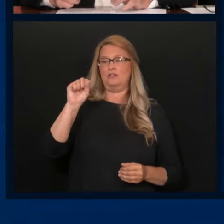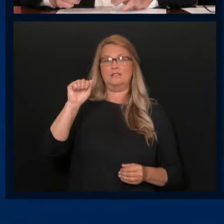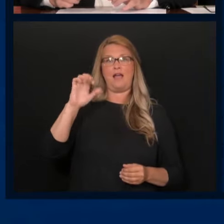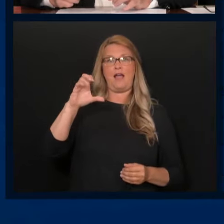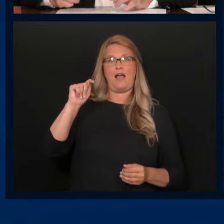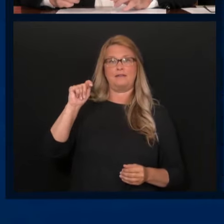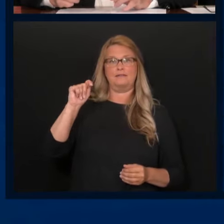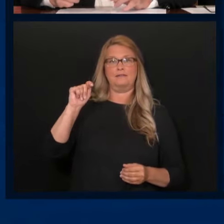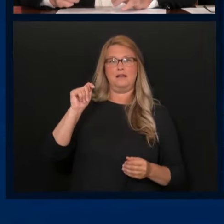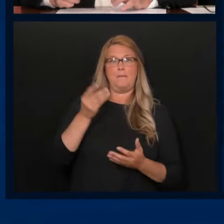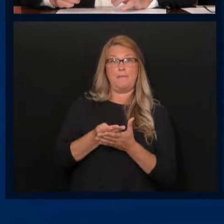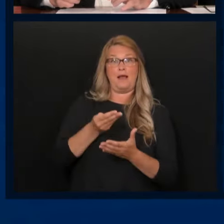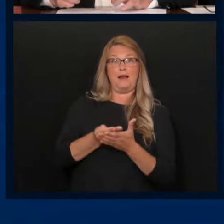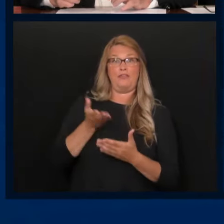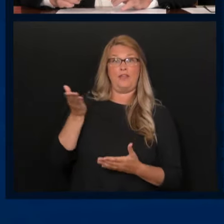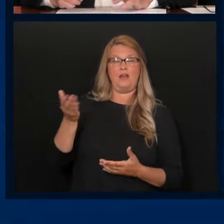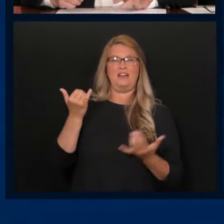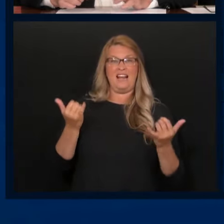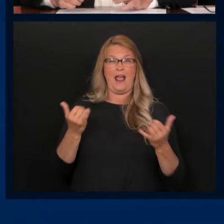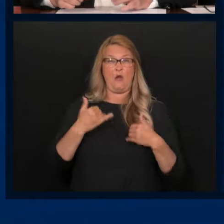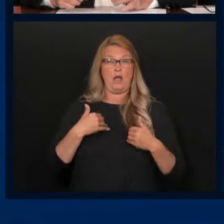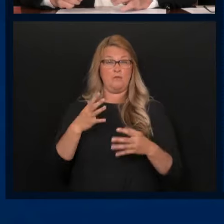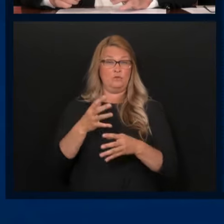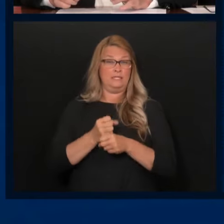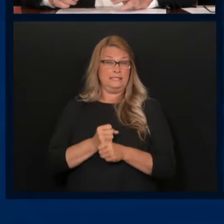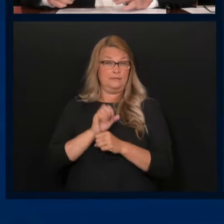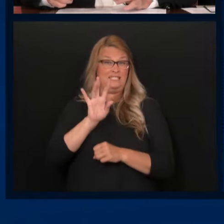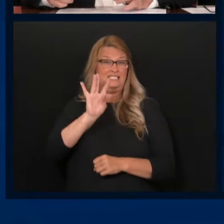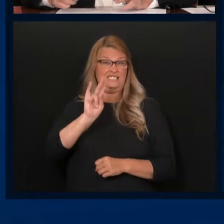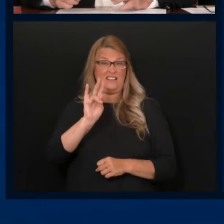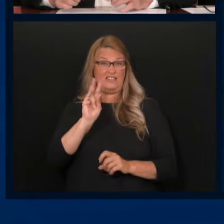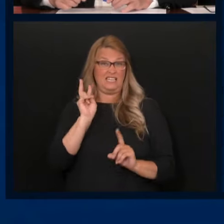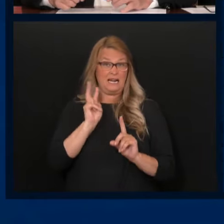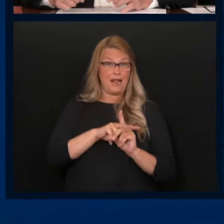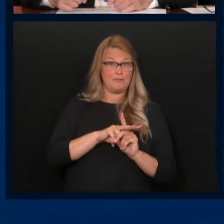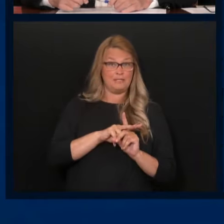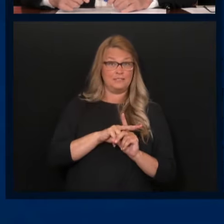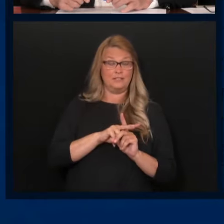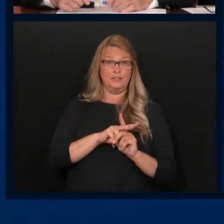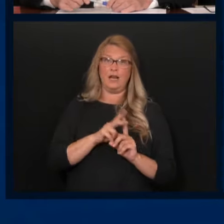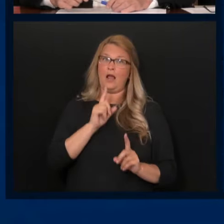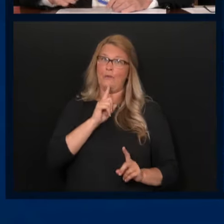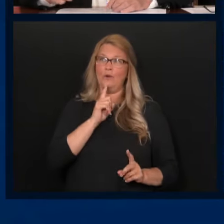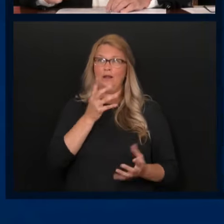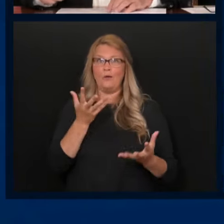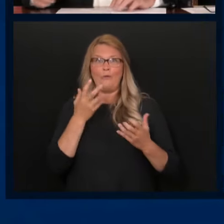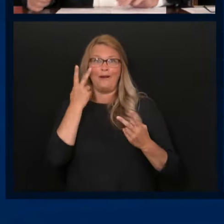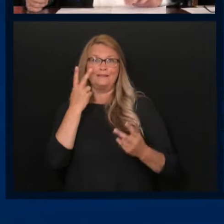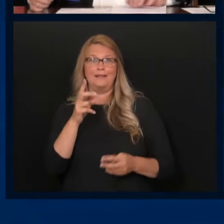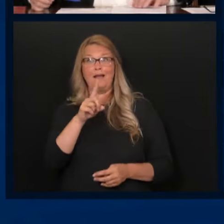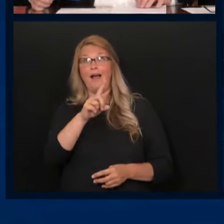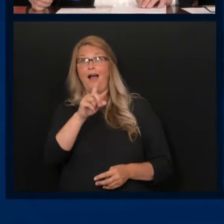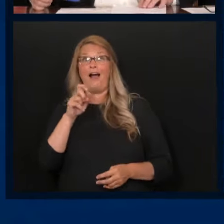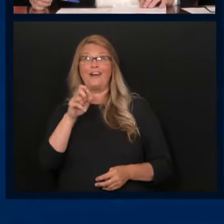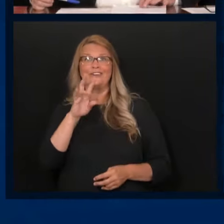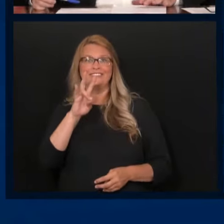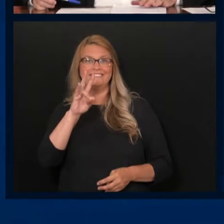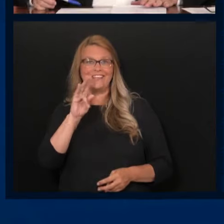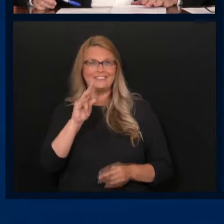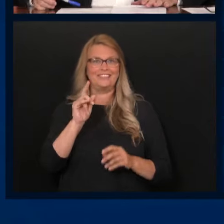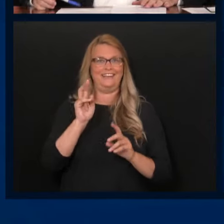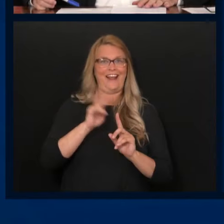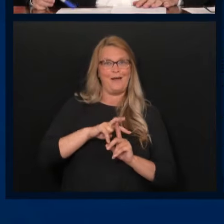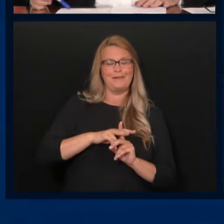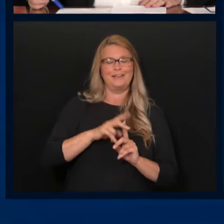we've now received 17 applications. We need to have received 170 applications. So keep